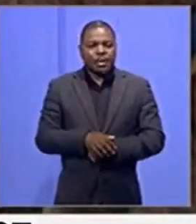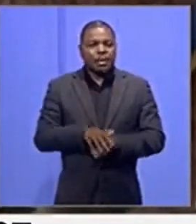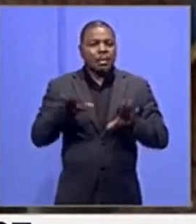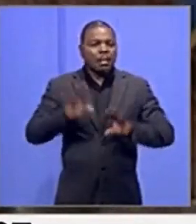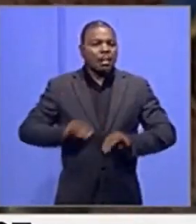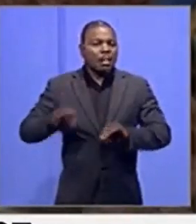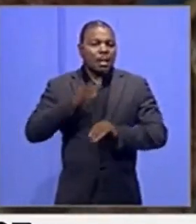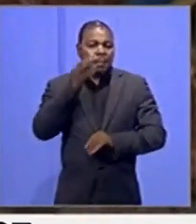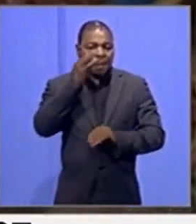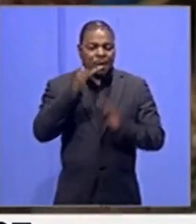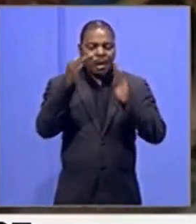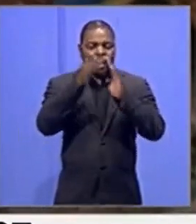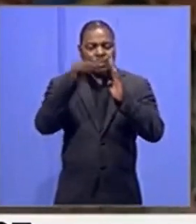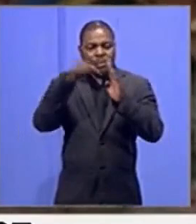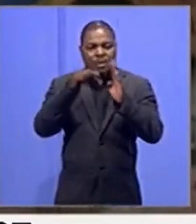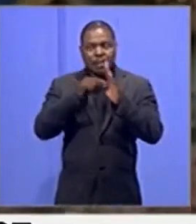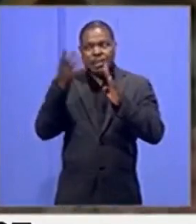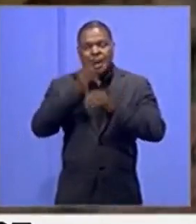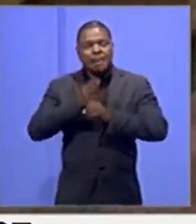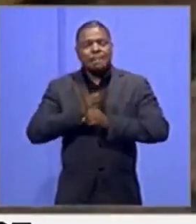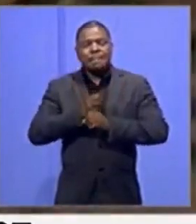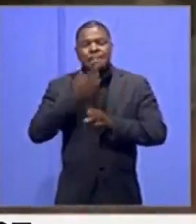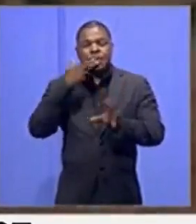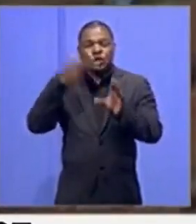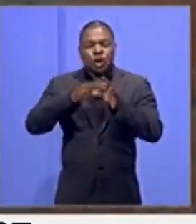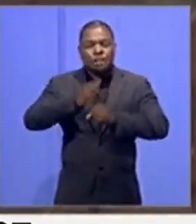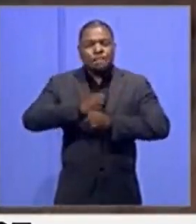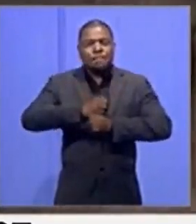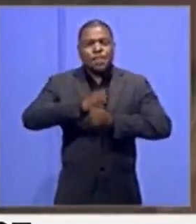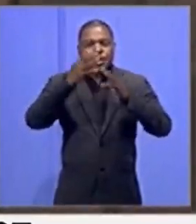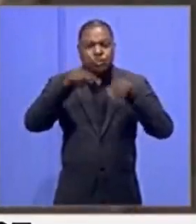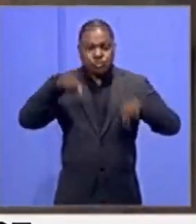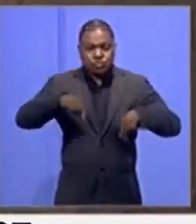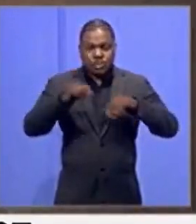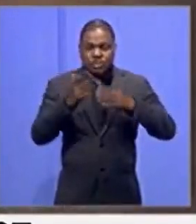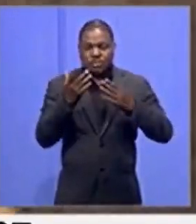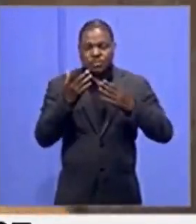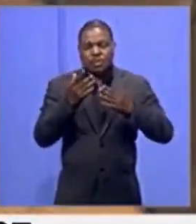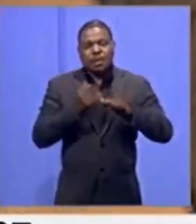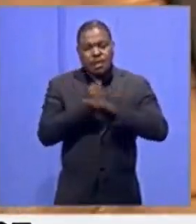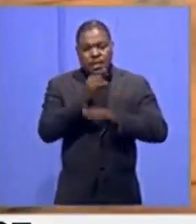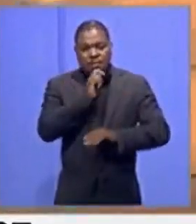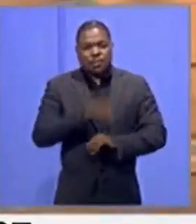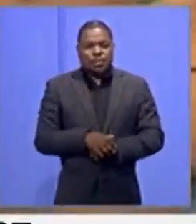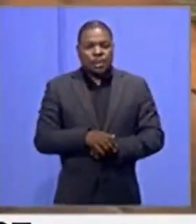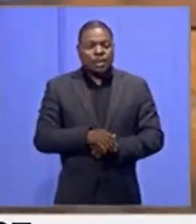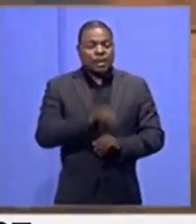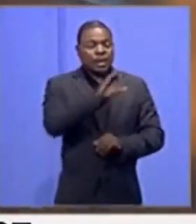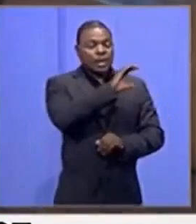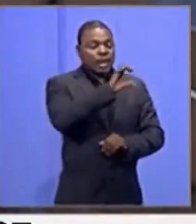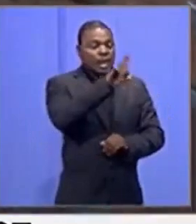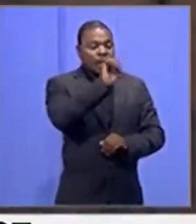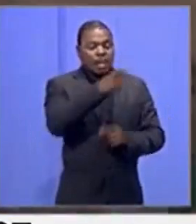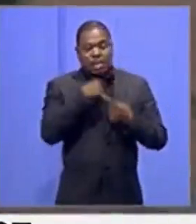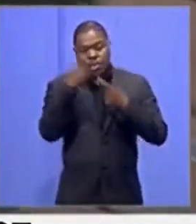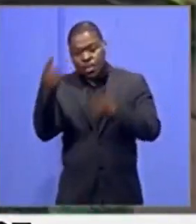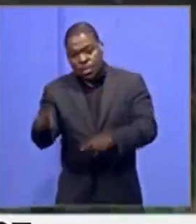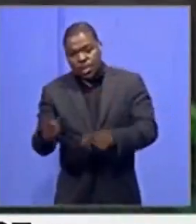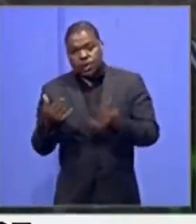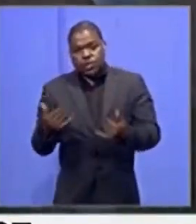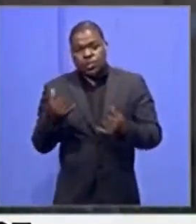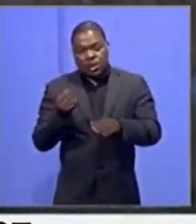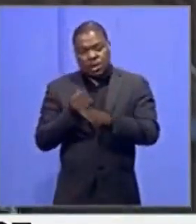la Dlamini le hlasetšwe ka bomo ya petrole pijana mosong ye. Tsele o be a ile lefelong leo la tiragalo pijana